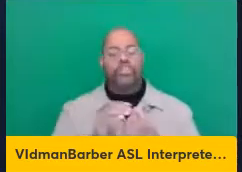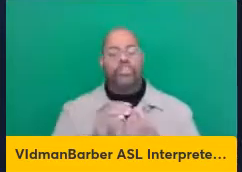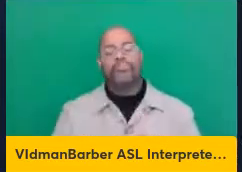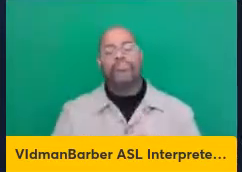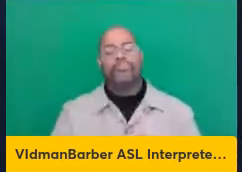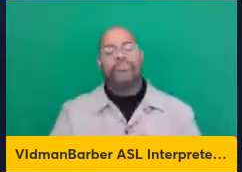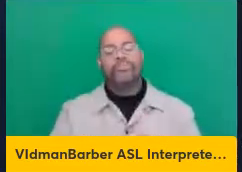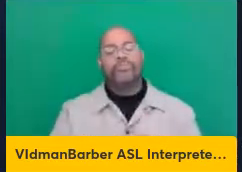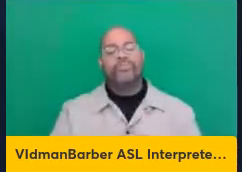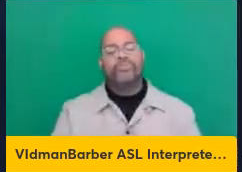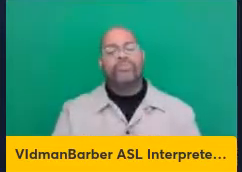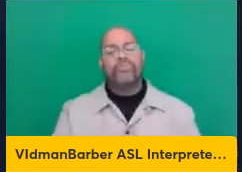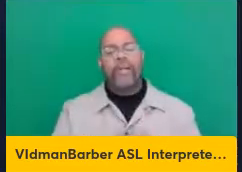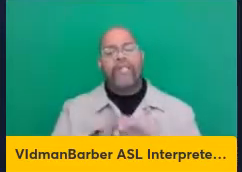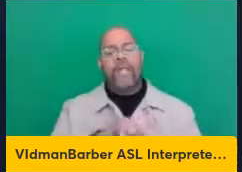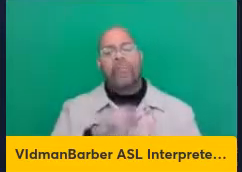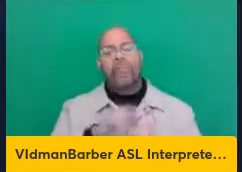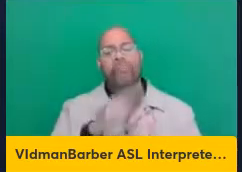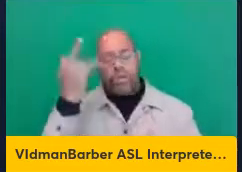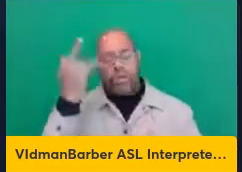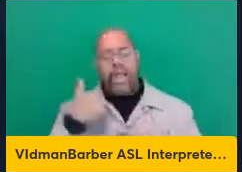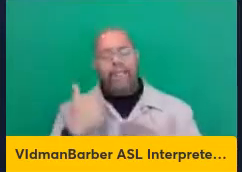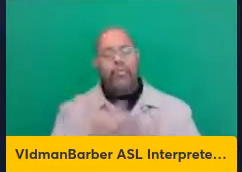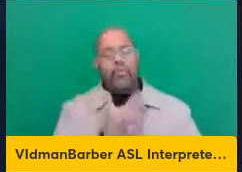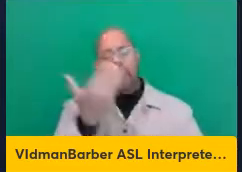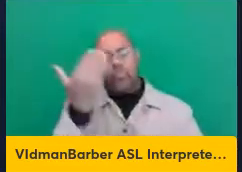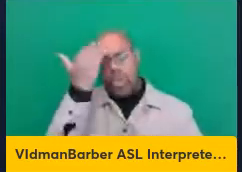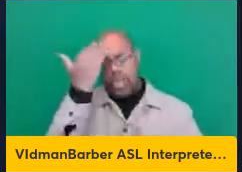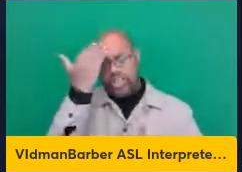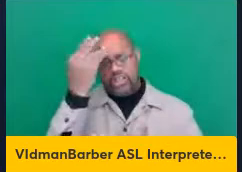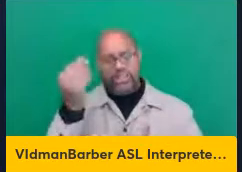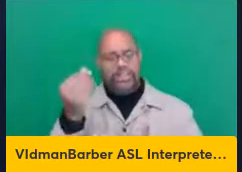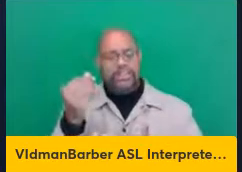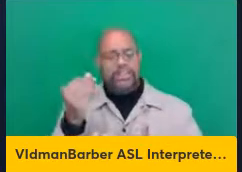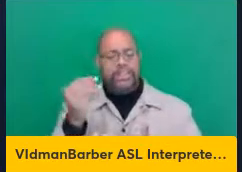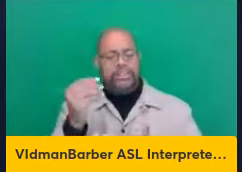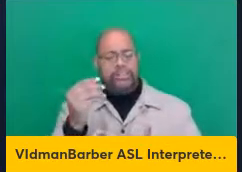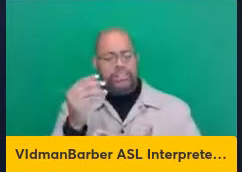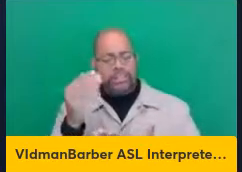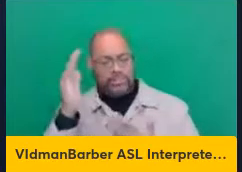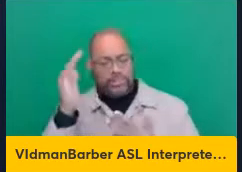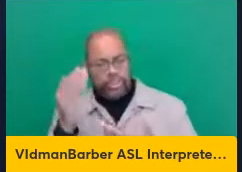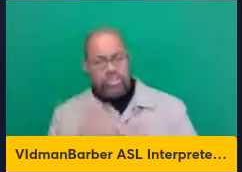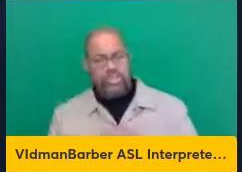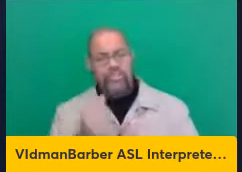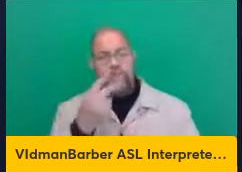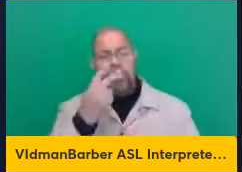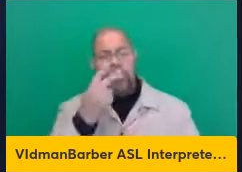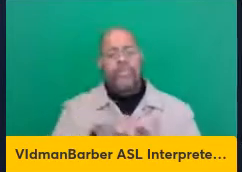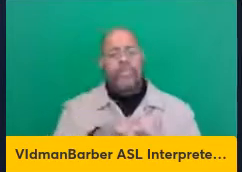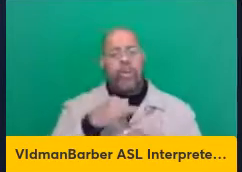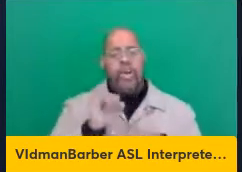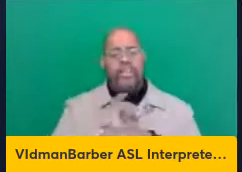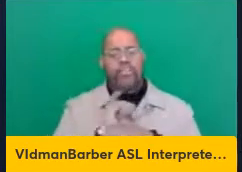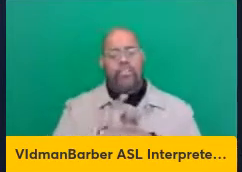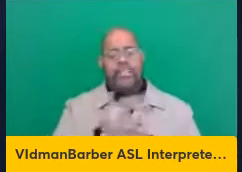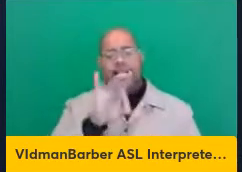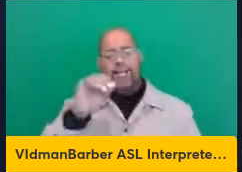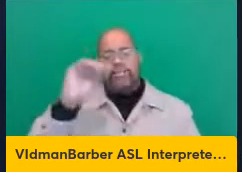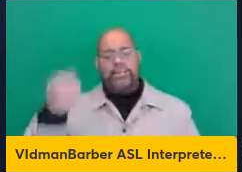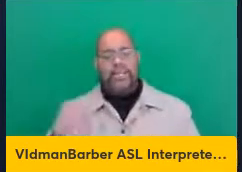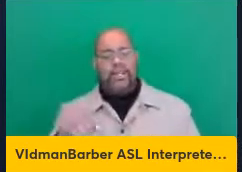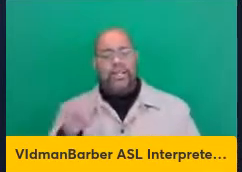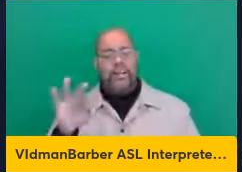that this was because they had new knowledge and expertise. Okay, if you look at our interns, 88%